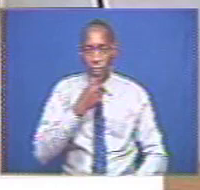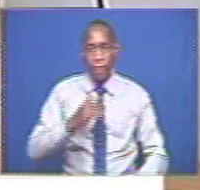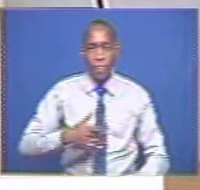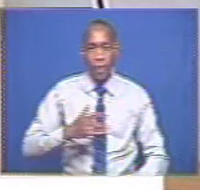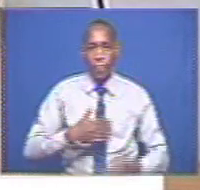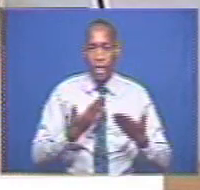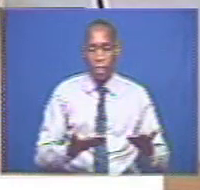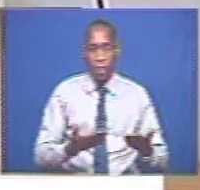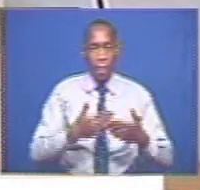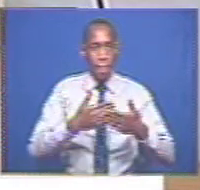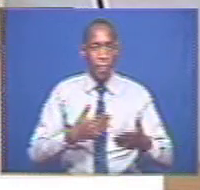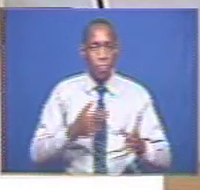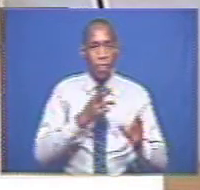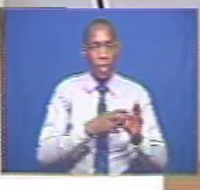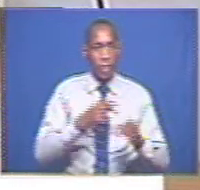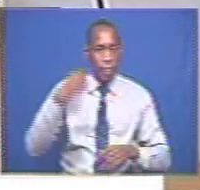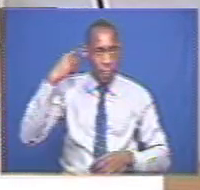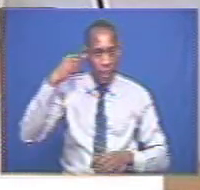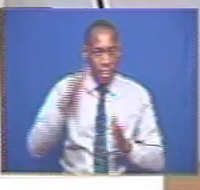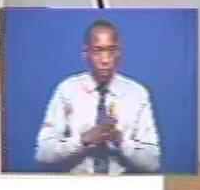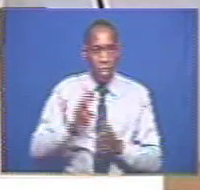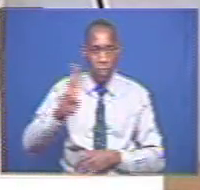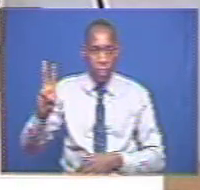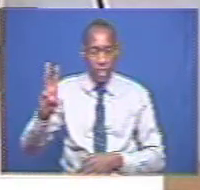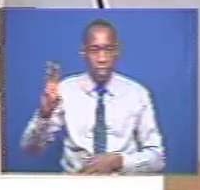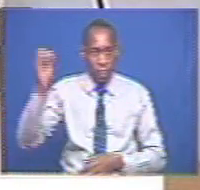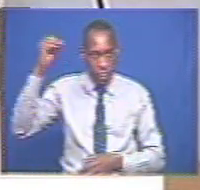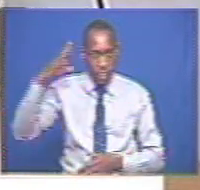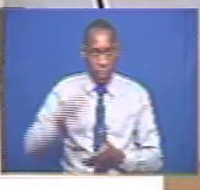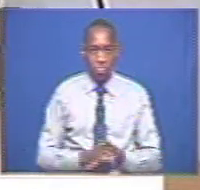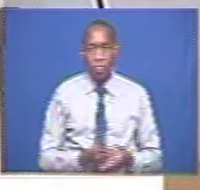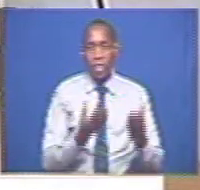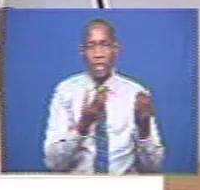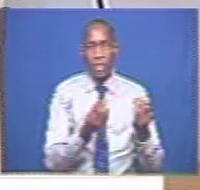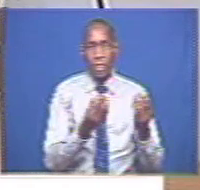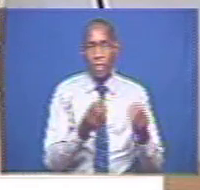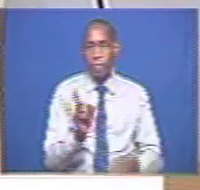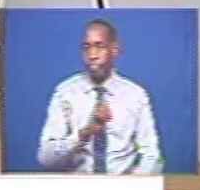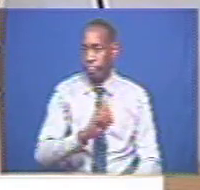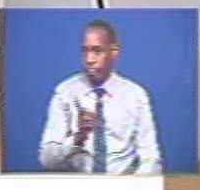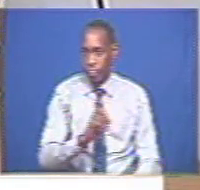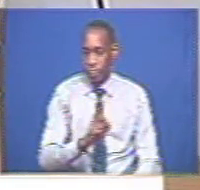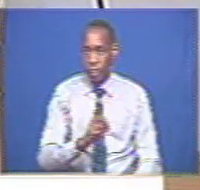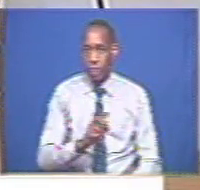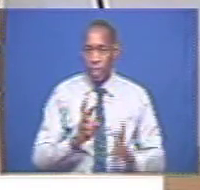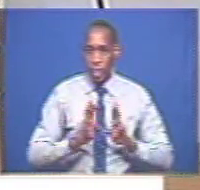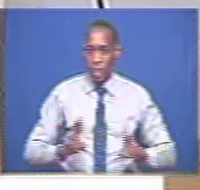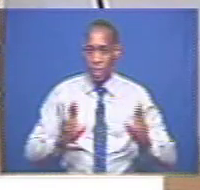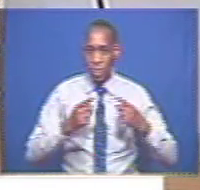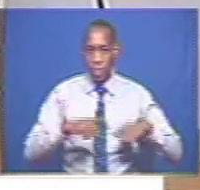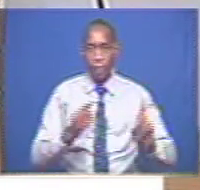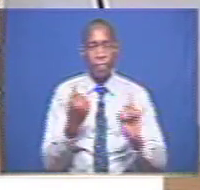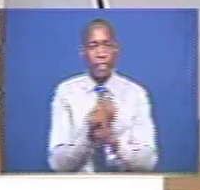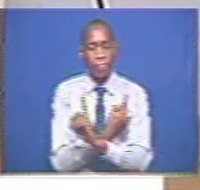you've played for Madari United and Western Stima. Well, playing against Gor Mahia is always not an easy match, because the preparation itself is always something